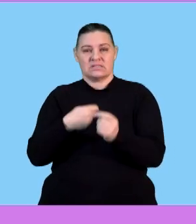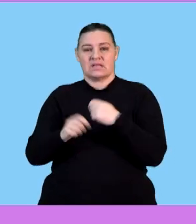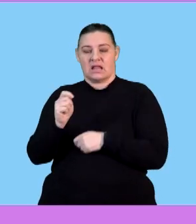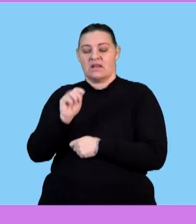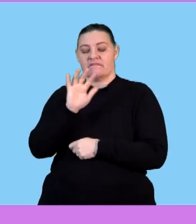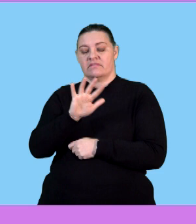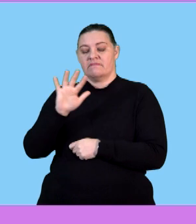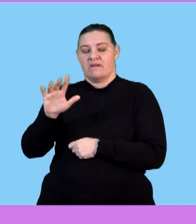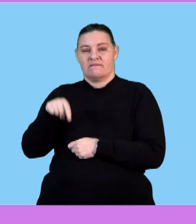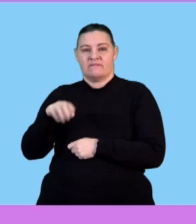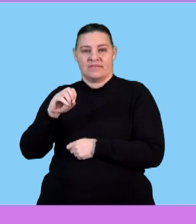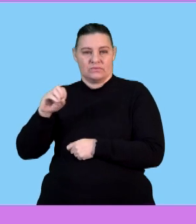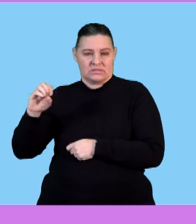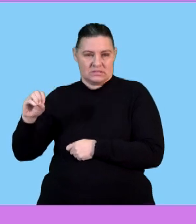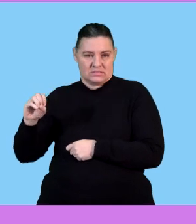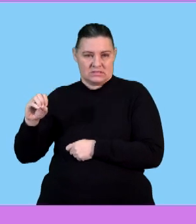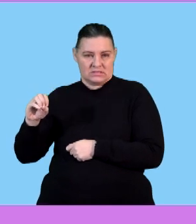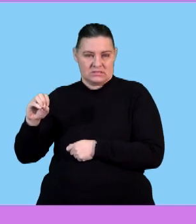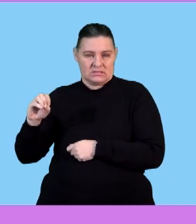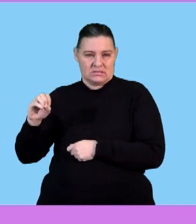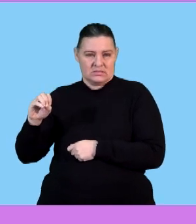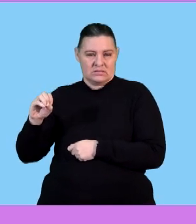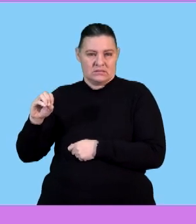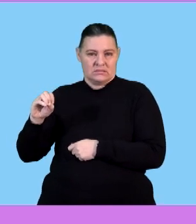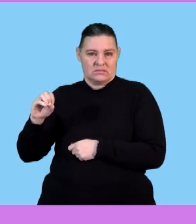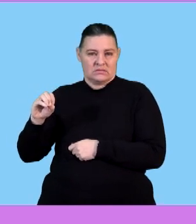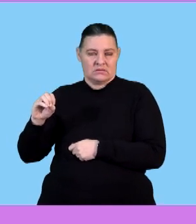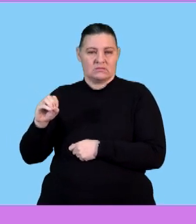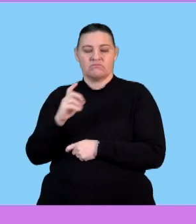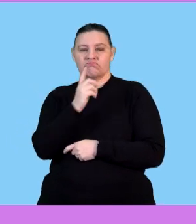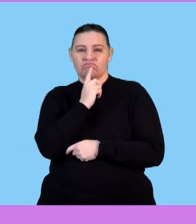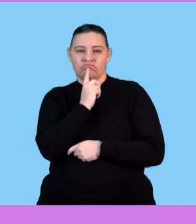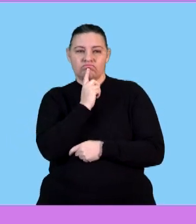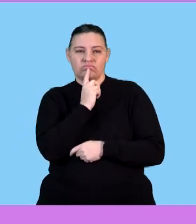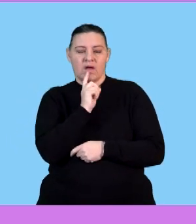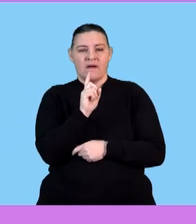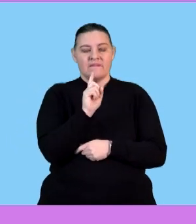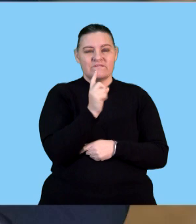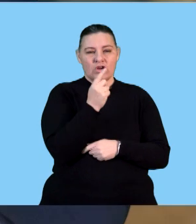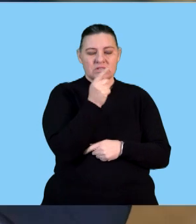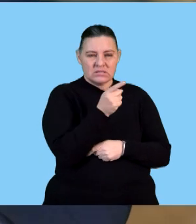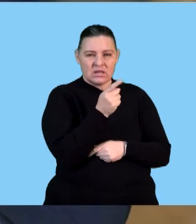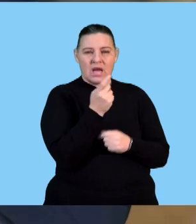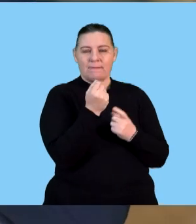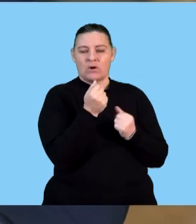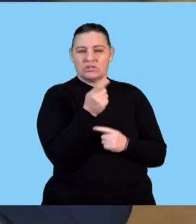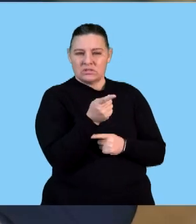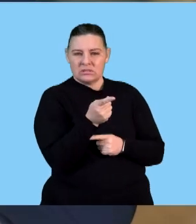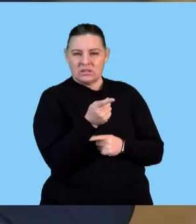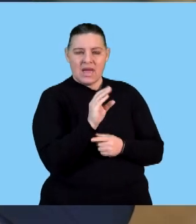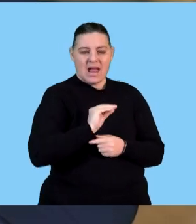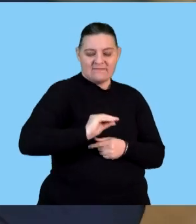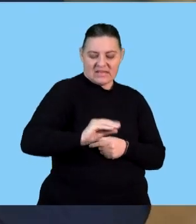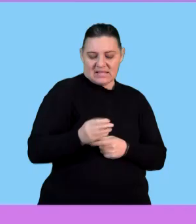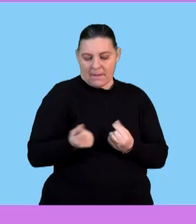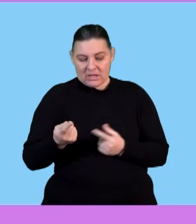for 55,000 Rand. Okay, let's see what we've got to do here. Firstly, we've got to see the amount of money that he has to